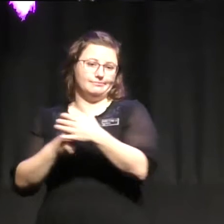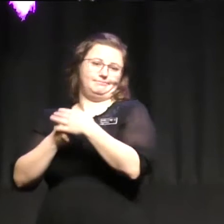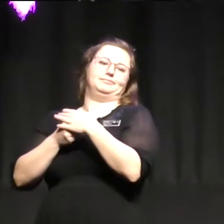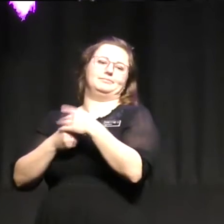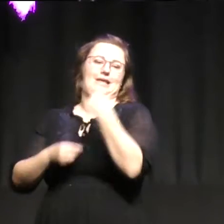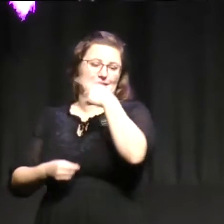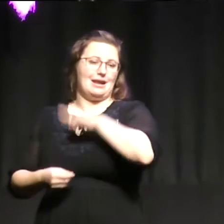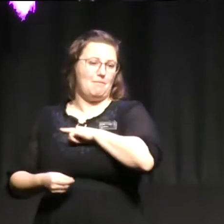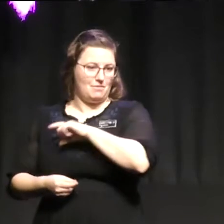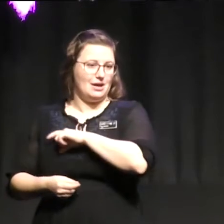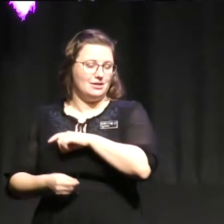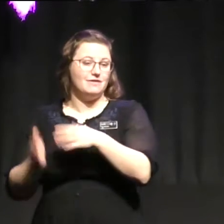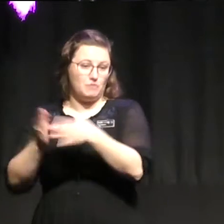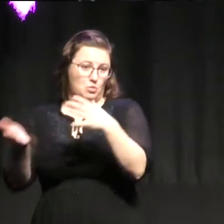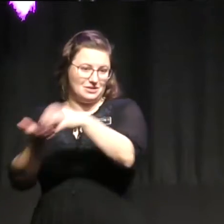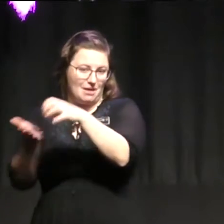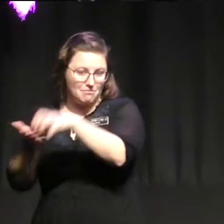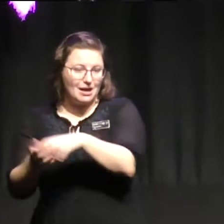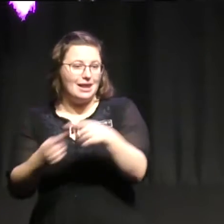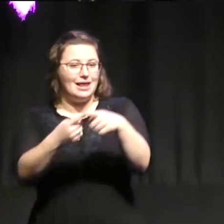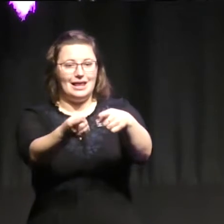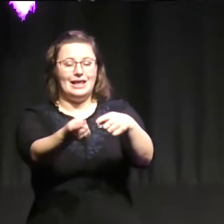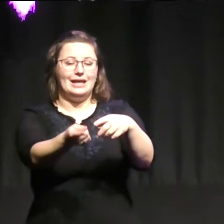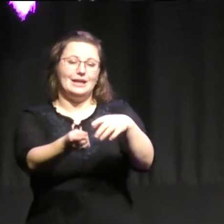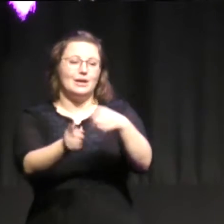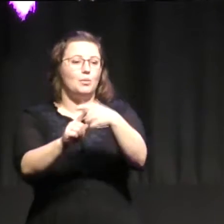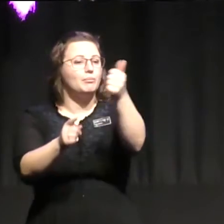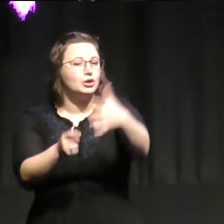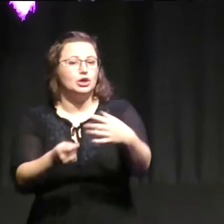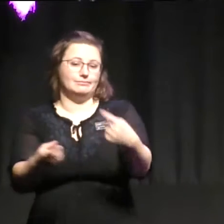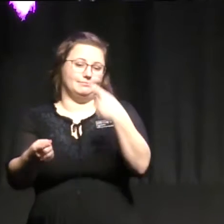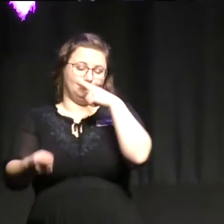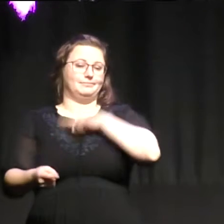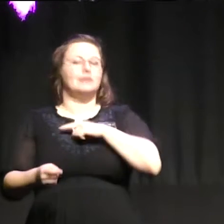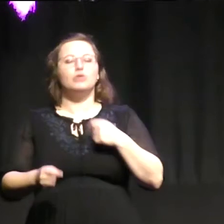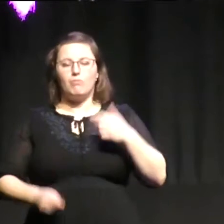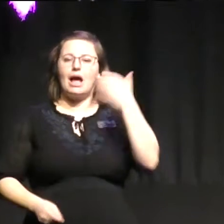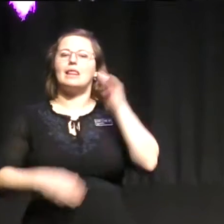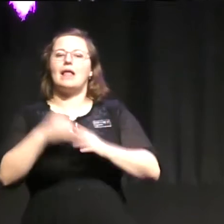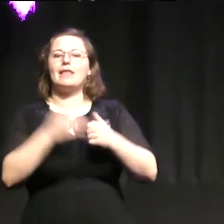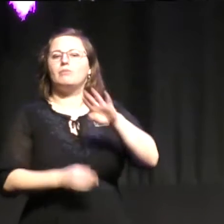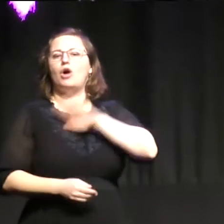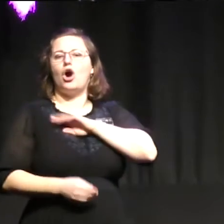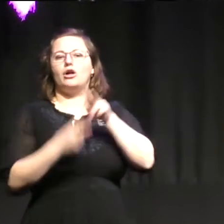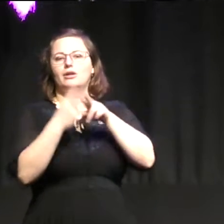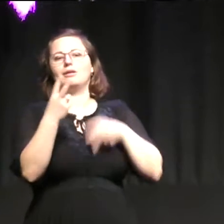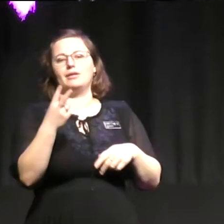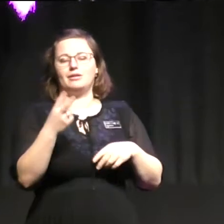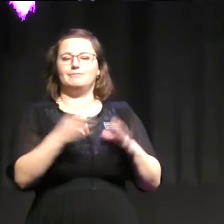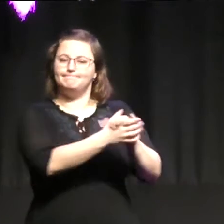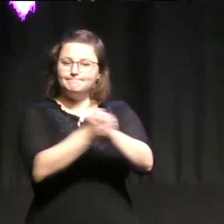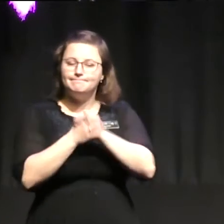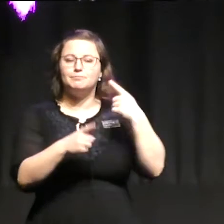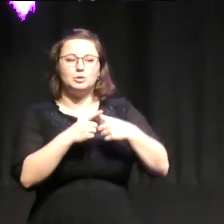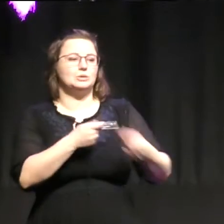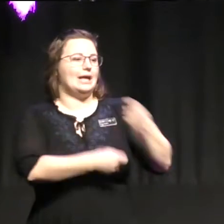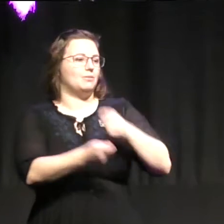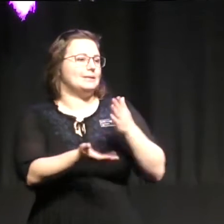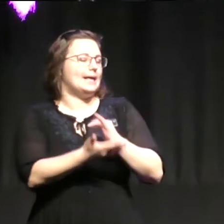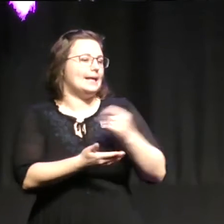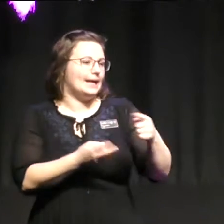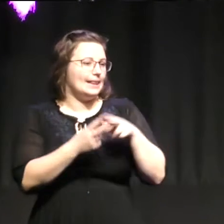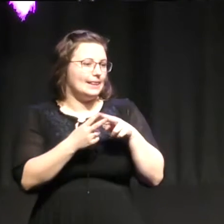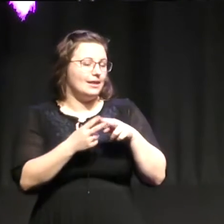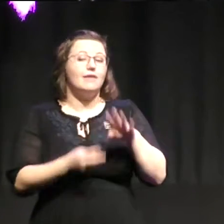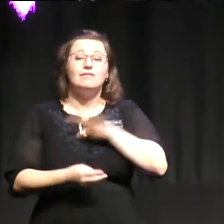them by the society, by the community as well. And there are numerous